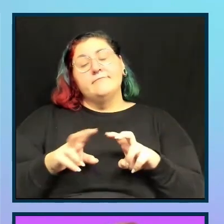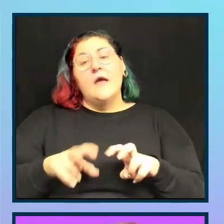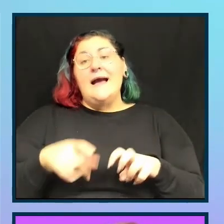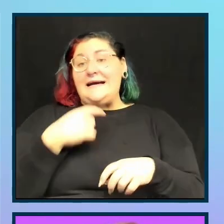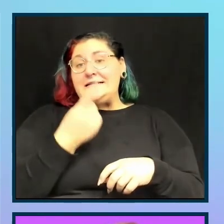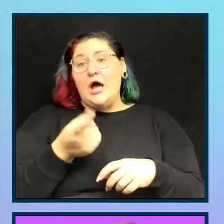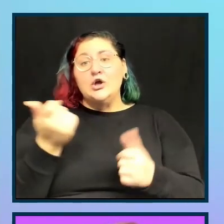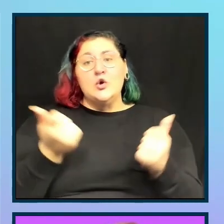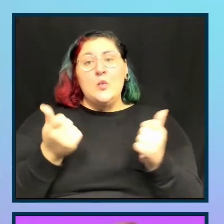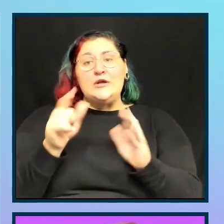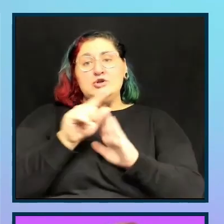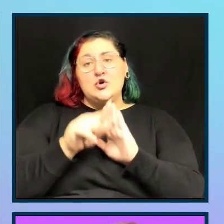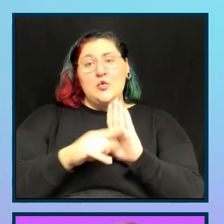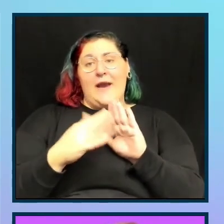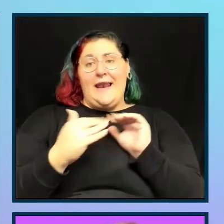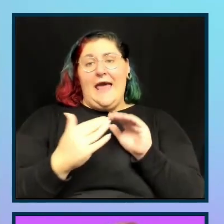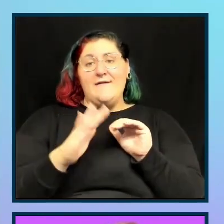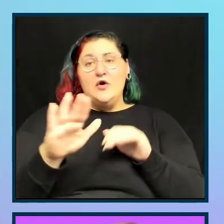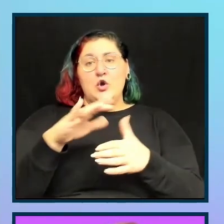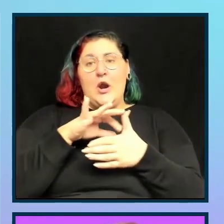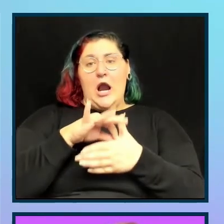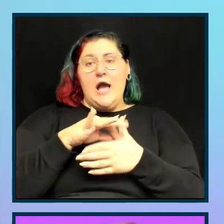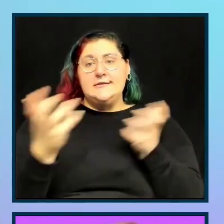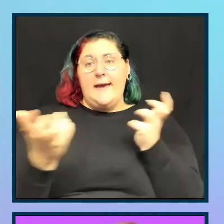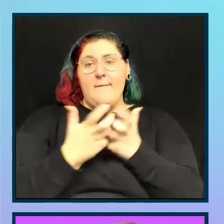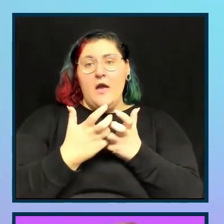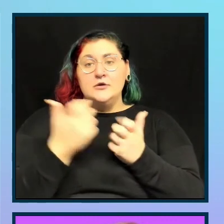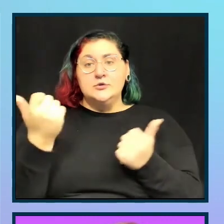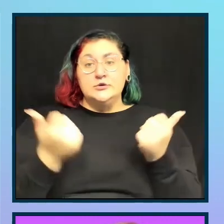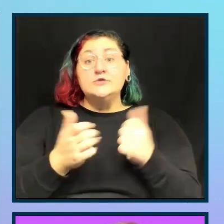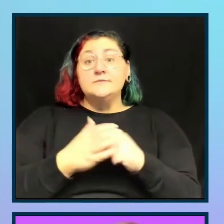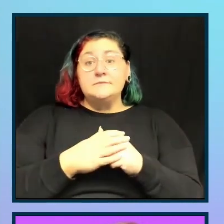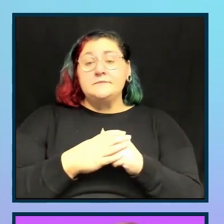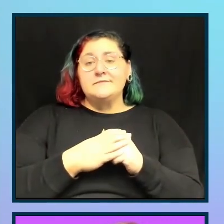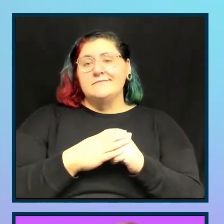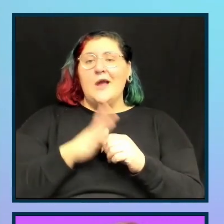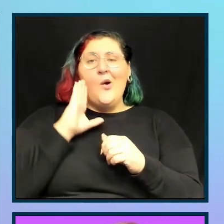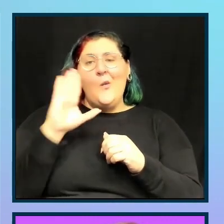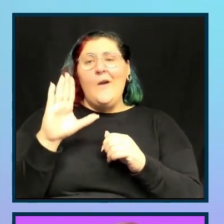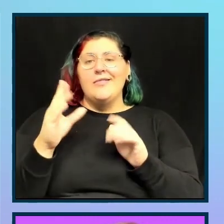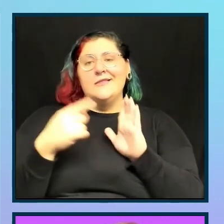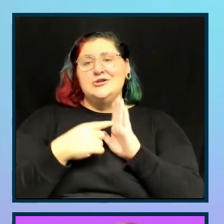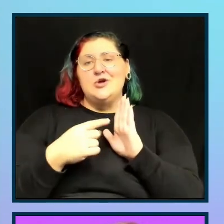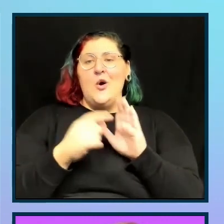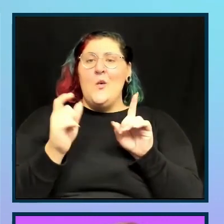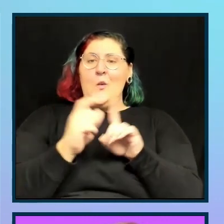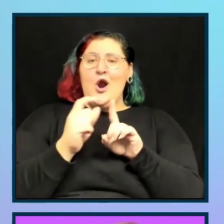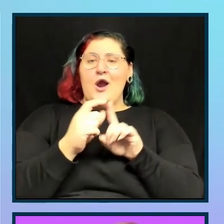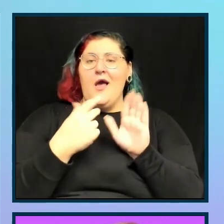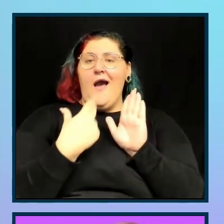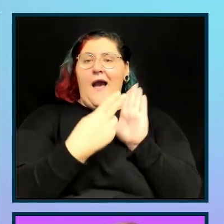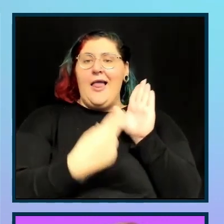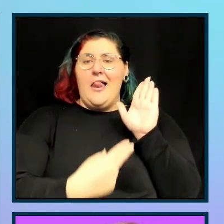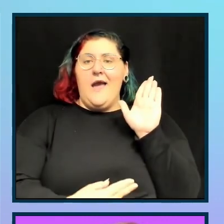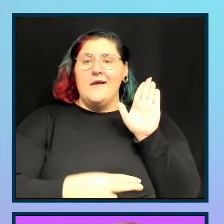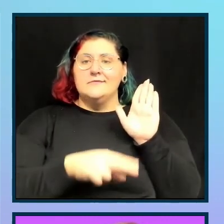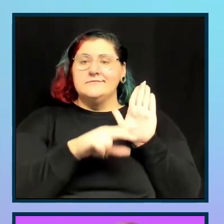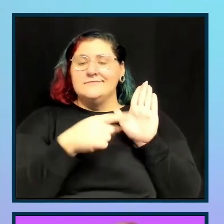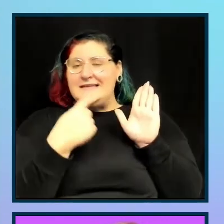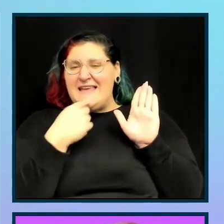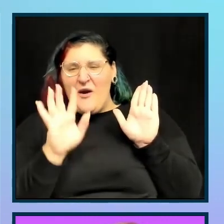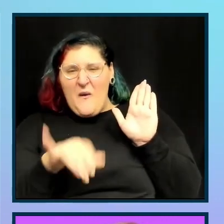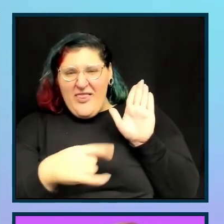Hi, everybody. Thanks again for your patience. We're able to get Olena back. I will not take up any more time. She's going to still use what she has available here to get